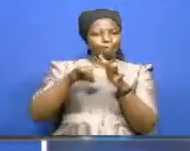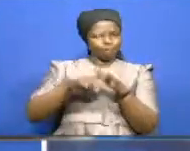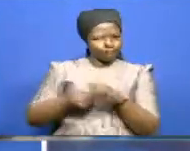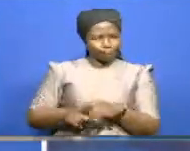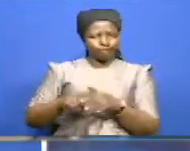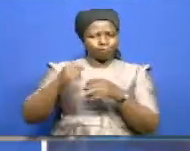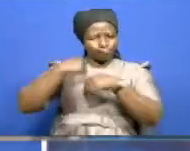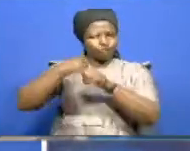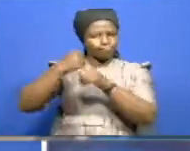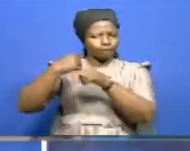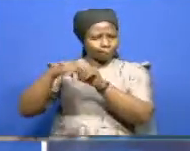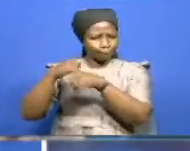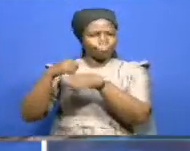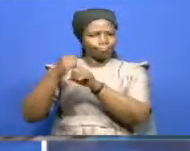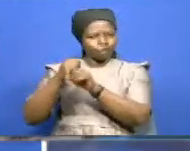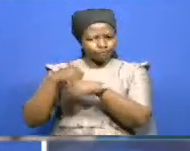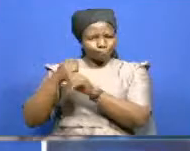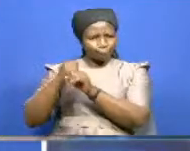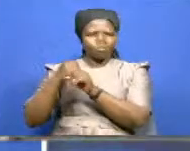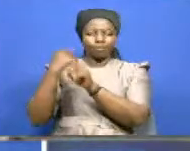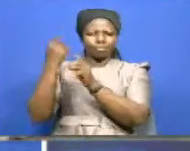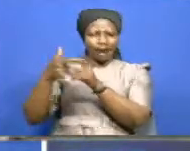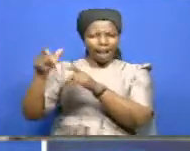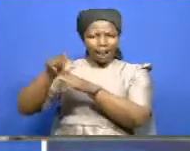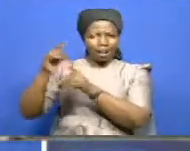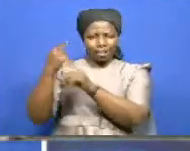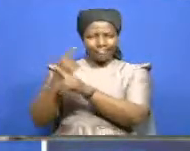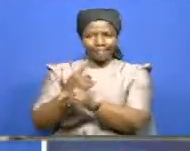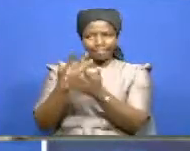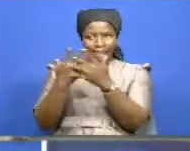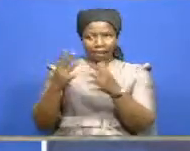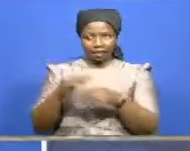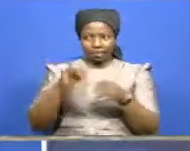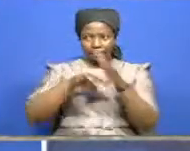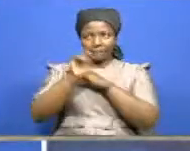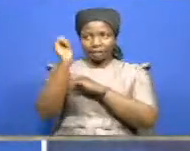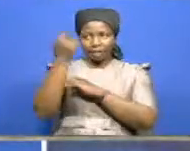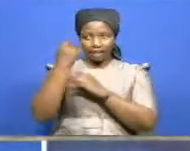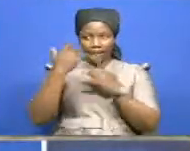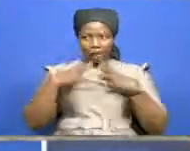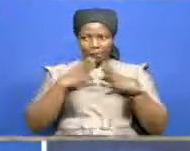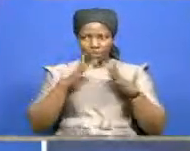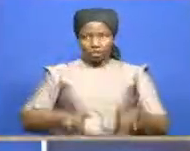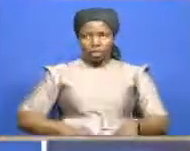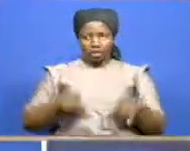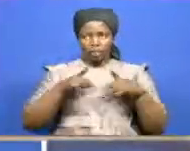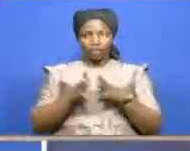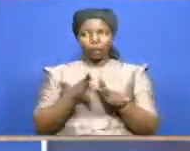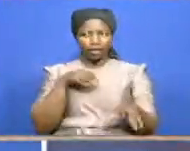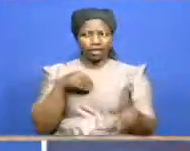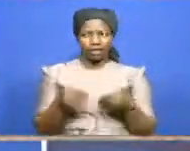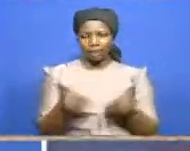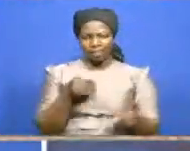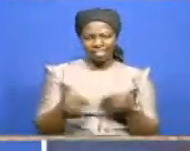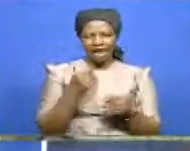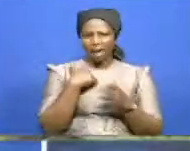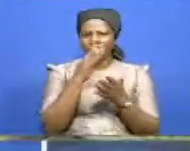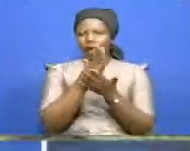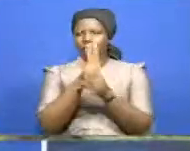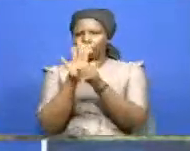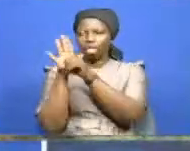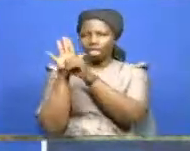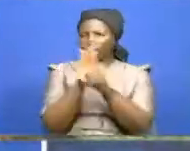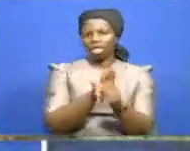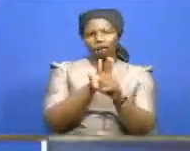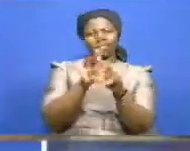kuweka, hii nilikuja kuweka mpaka hii. In Kenya, persons living with disabilities still face some sort of stigma